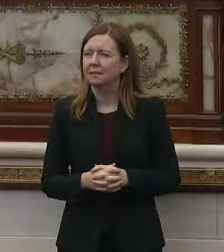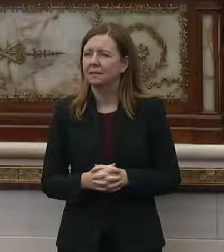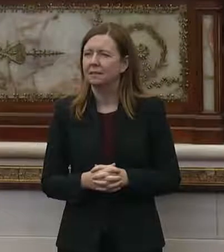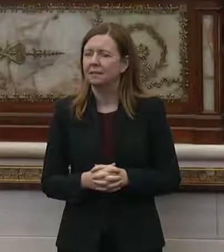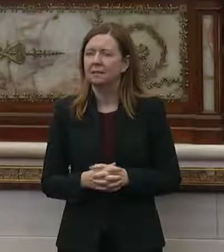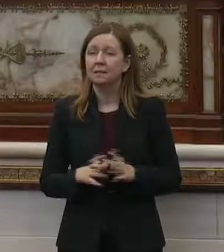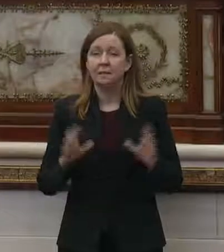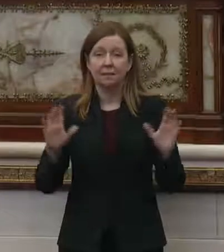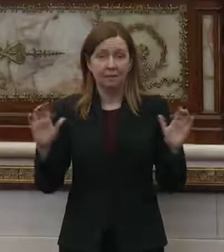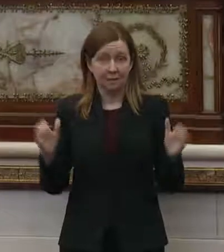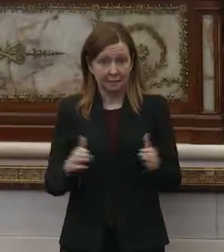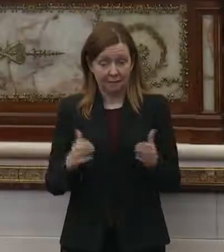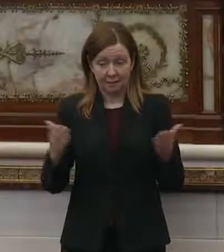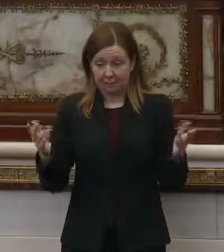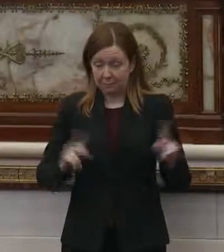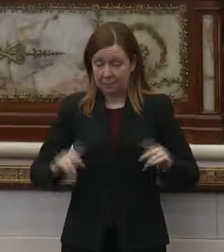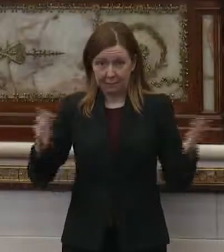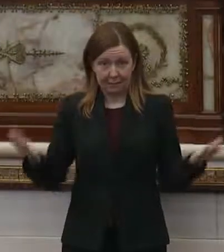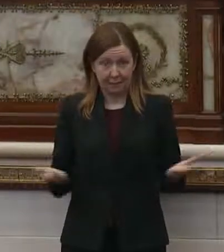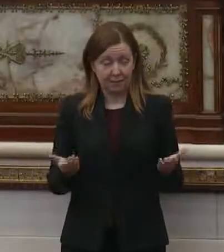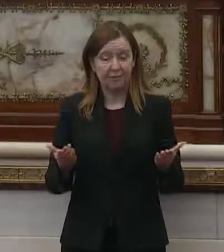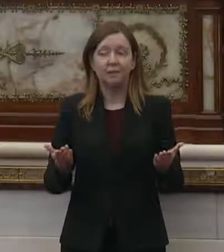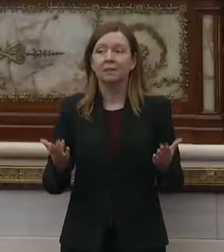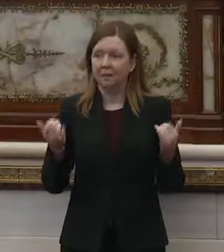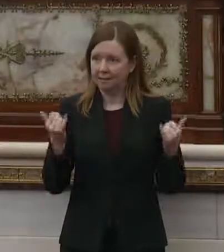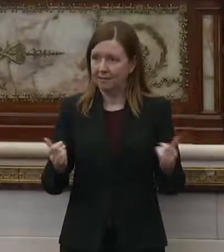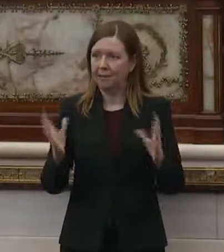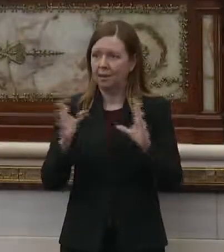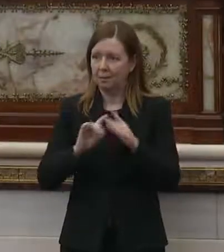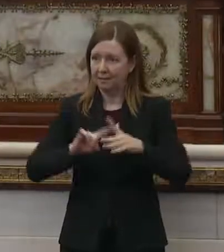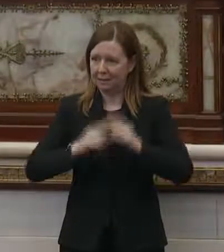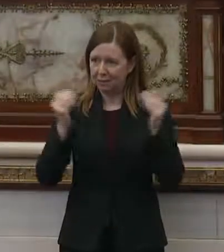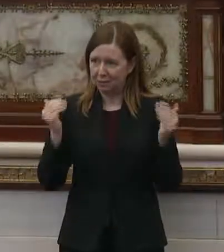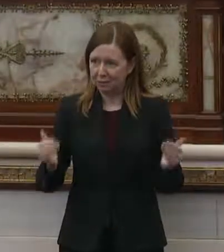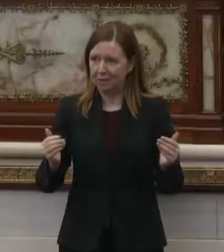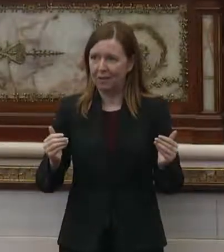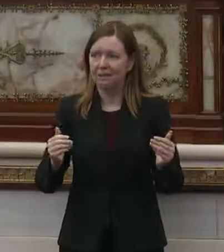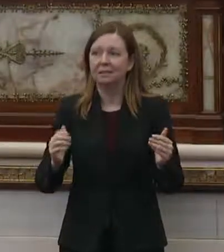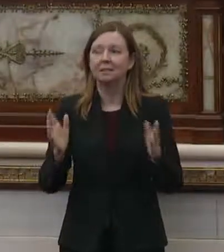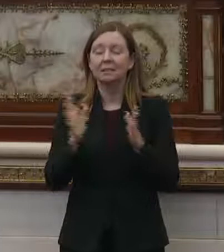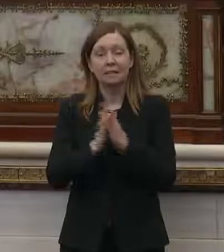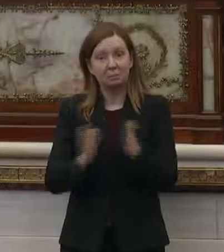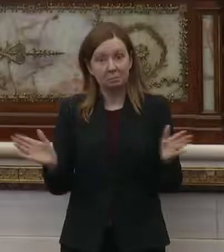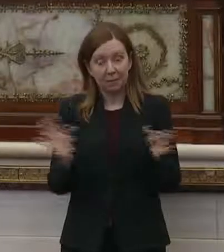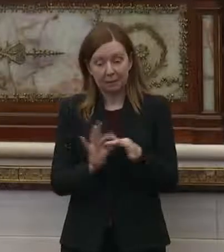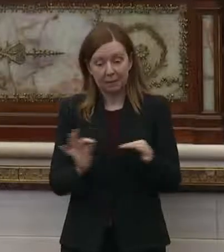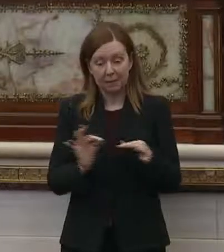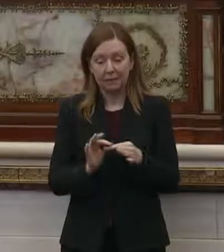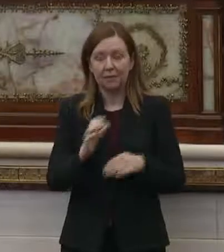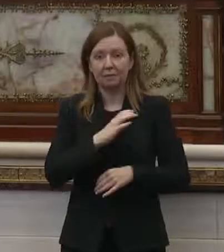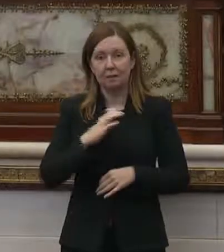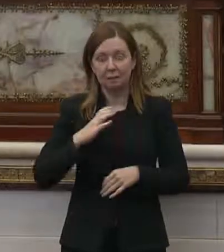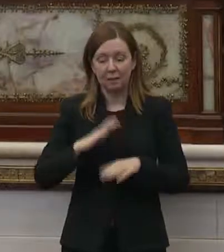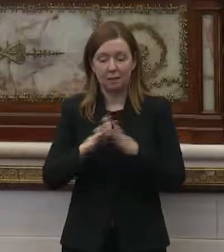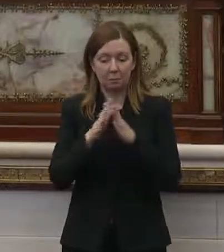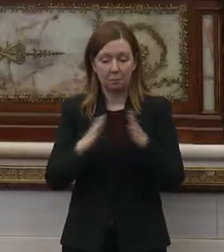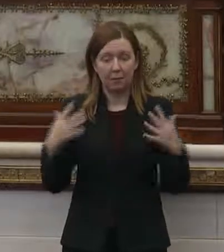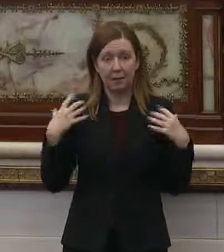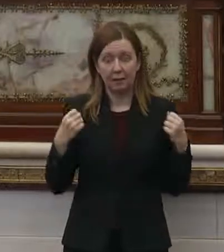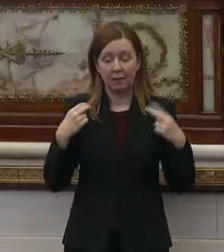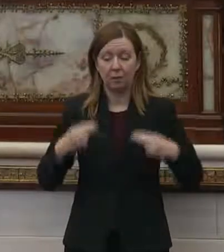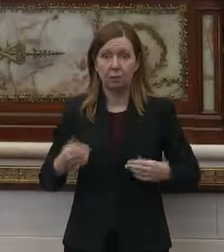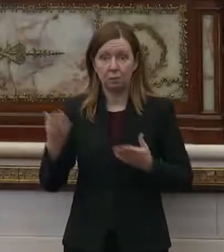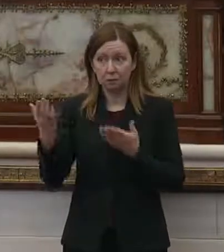And a quorum of the committee is present, and this hearing is now called to order. This is the public hearing of the Committee on Public Health and Human